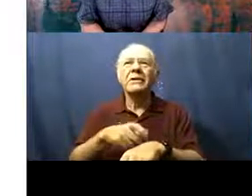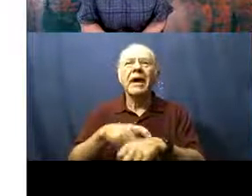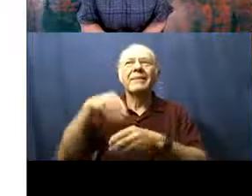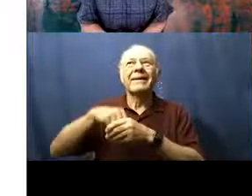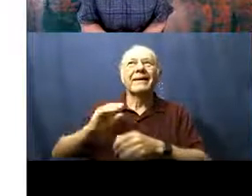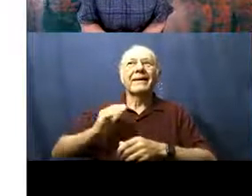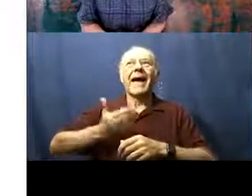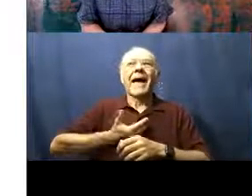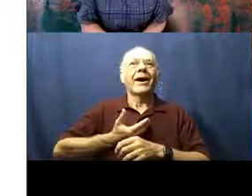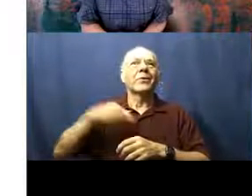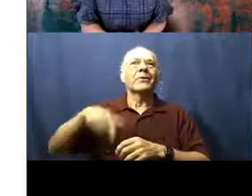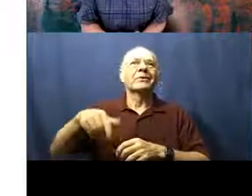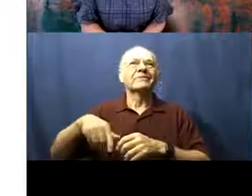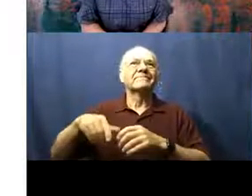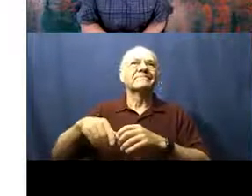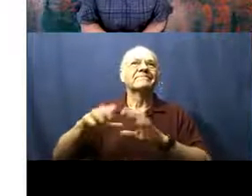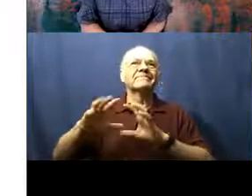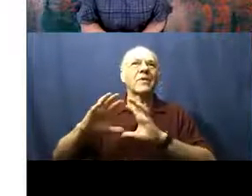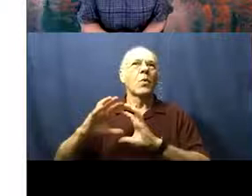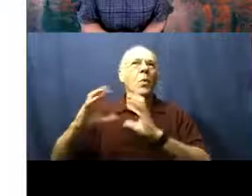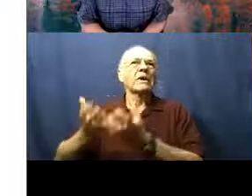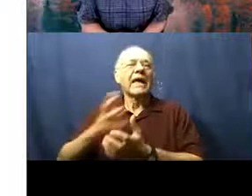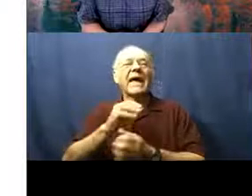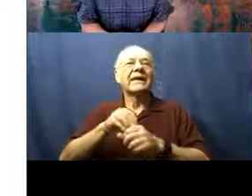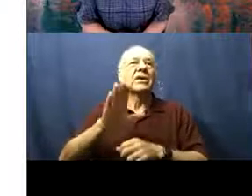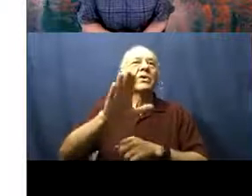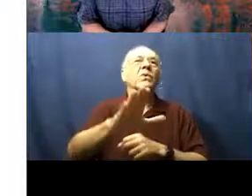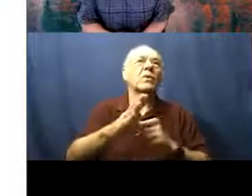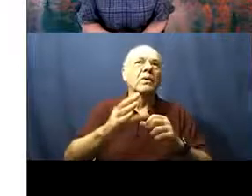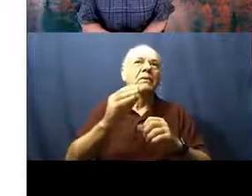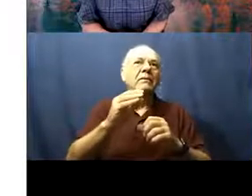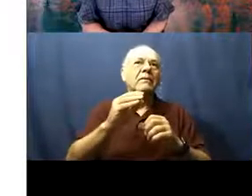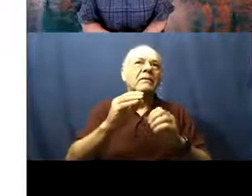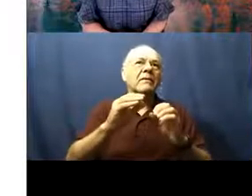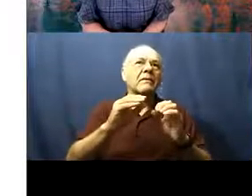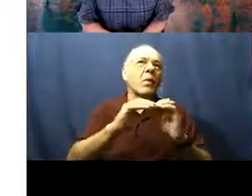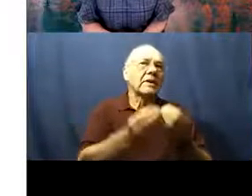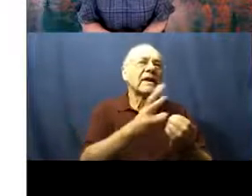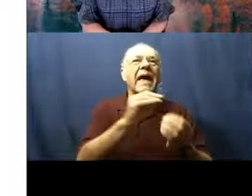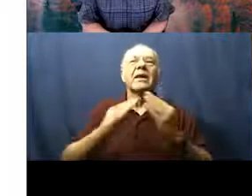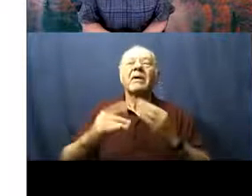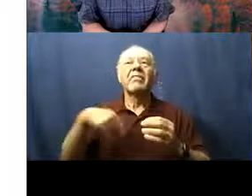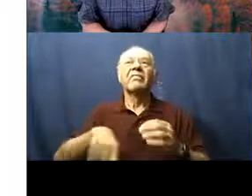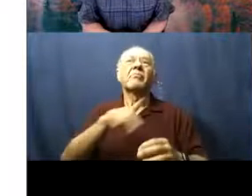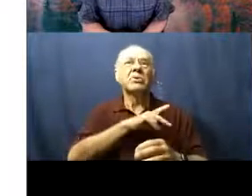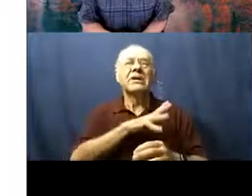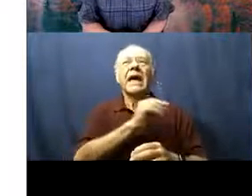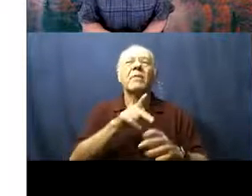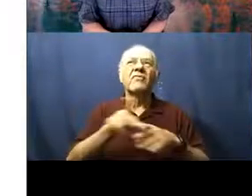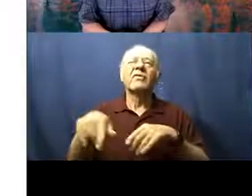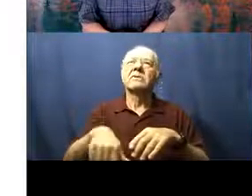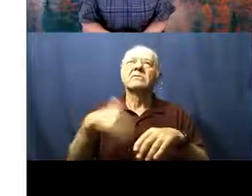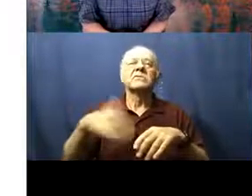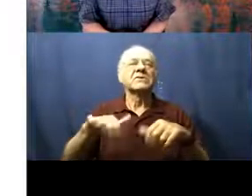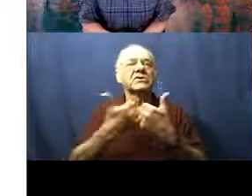own organizations, certainly I know in yours and in our communities. And this was personally and professionally